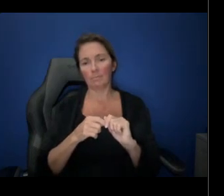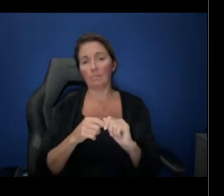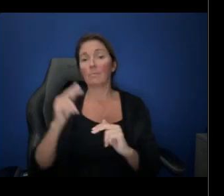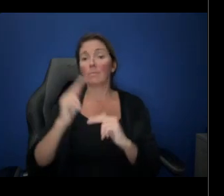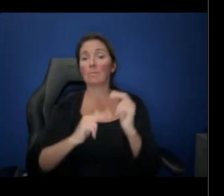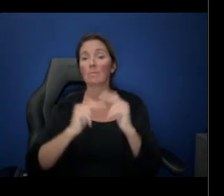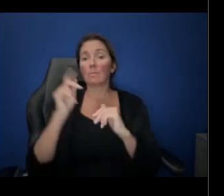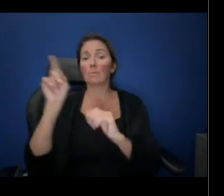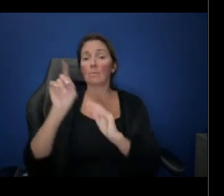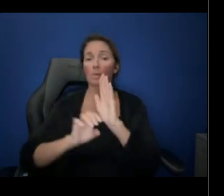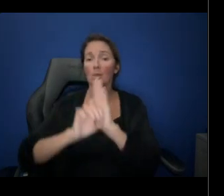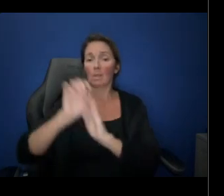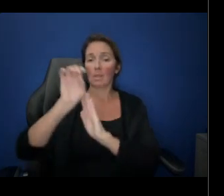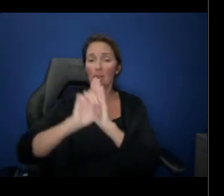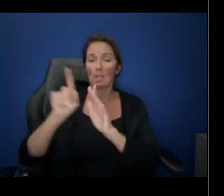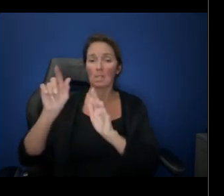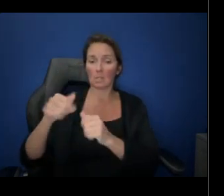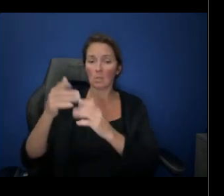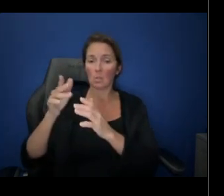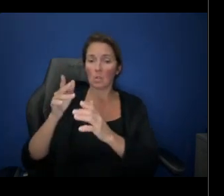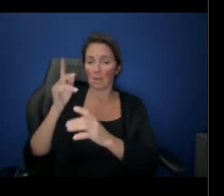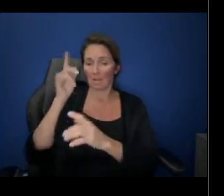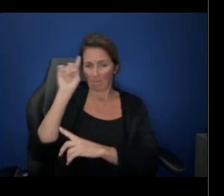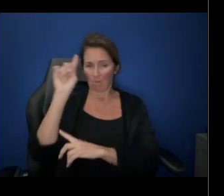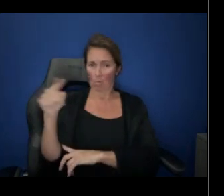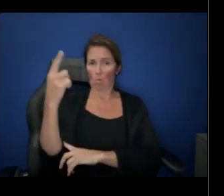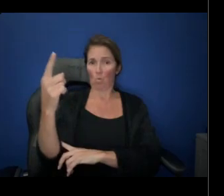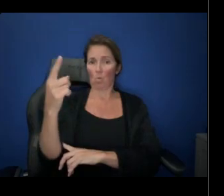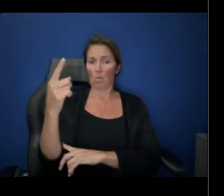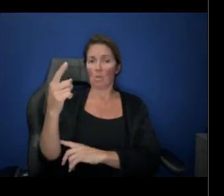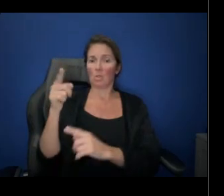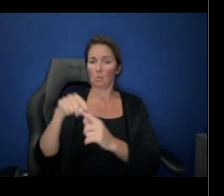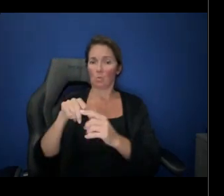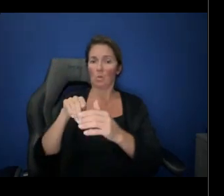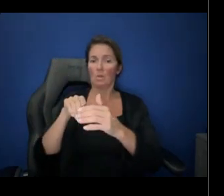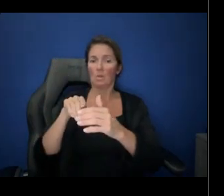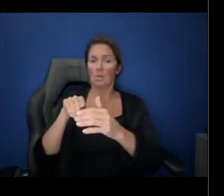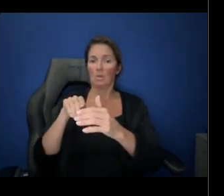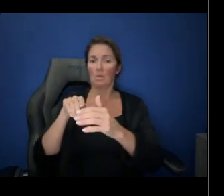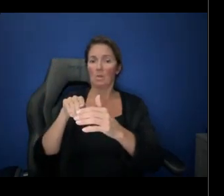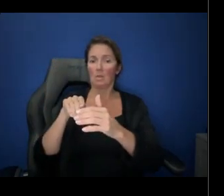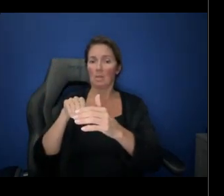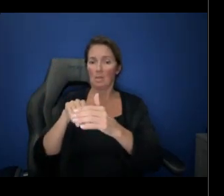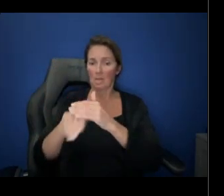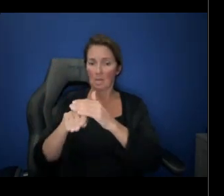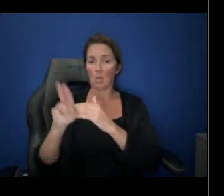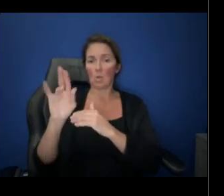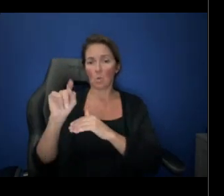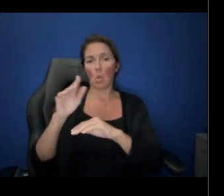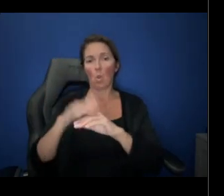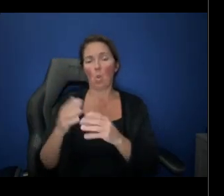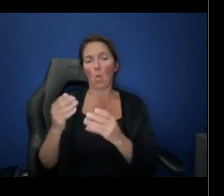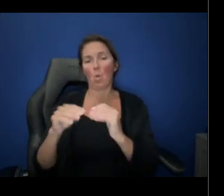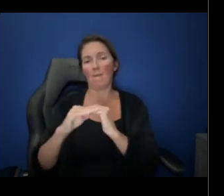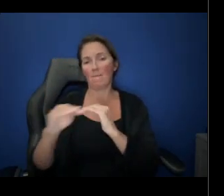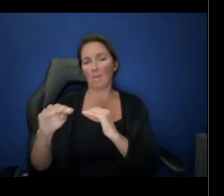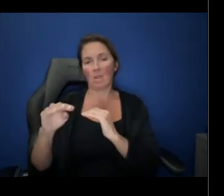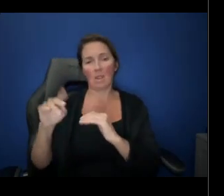Buildings where an elevator is provided solely as a means of access on a ground floor